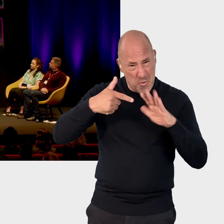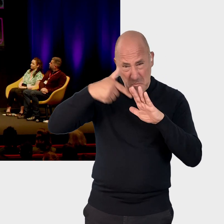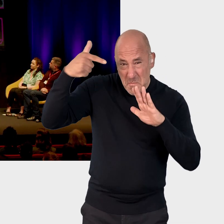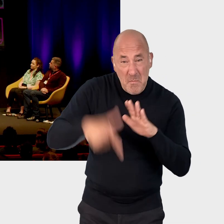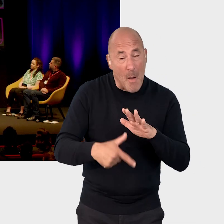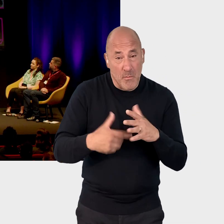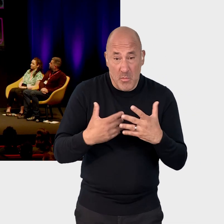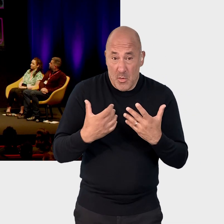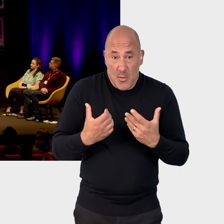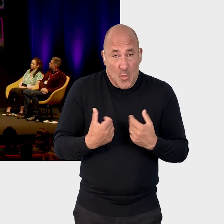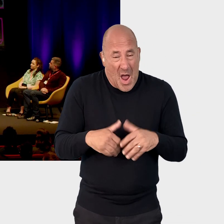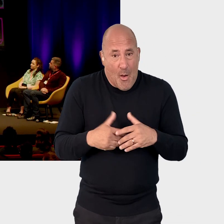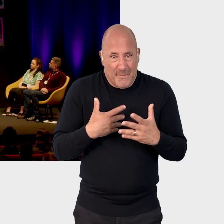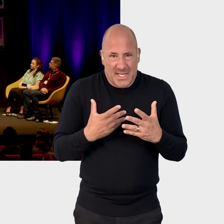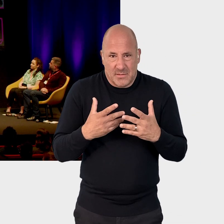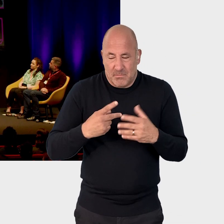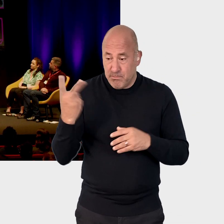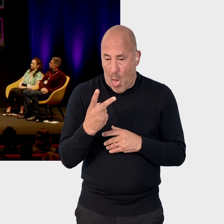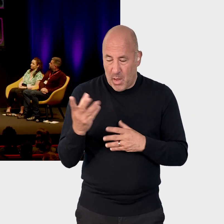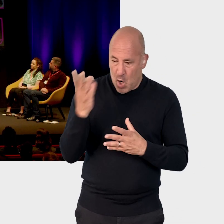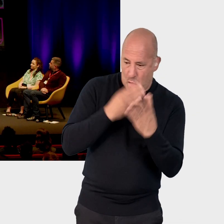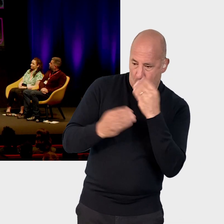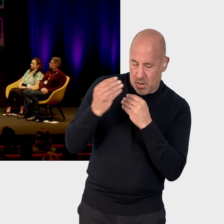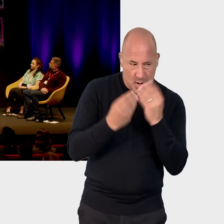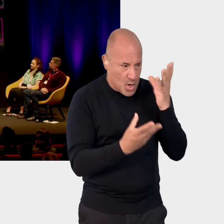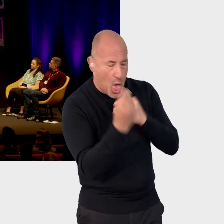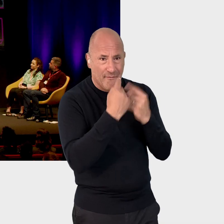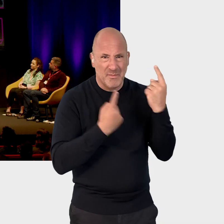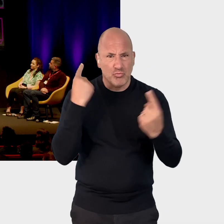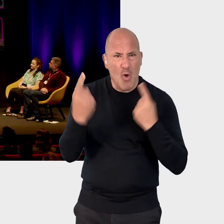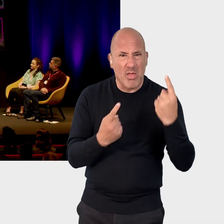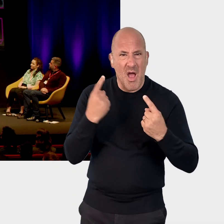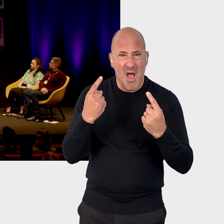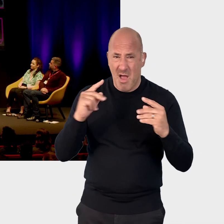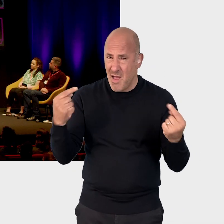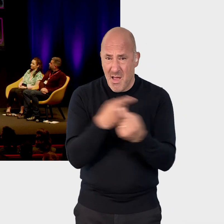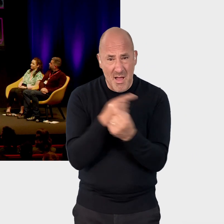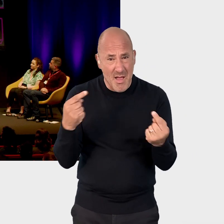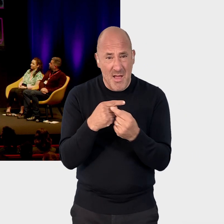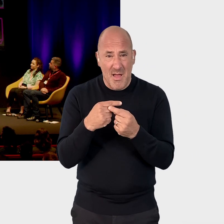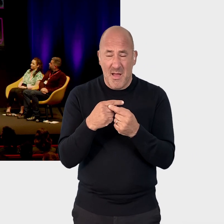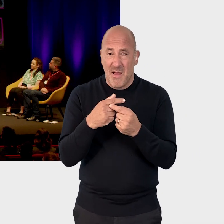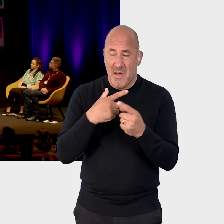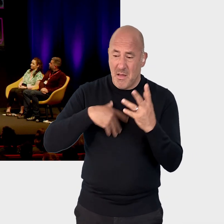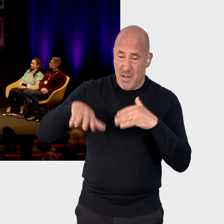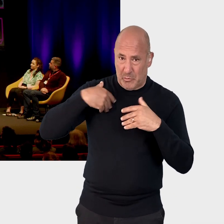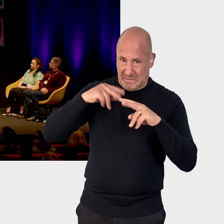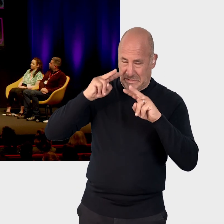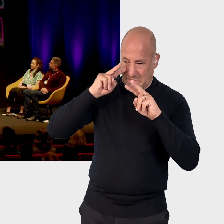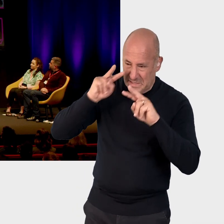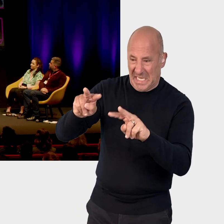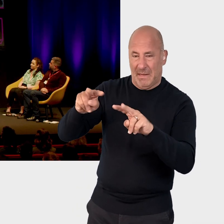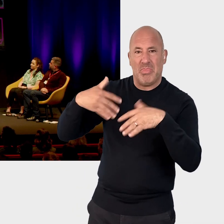to the community has been so intense, so strong. It has allowed for learning to flow